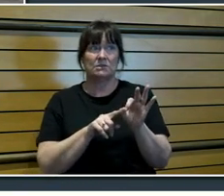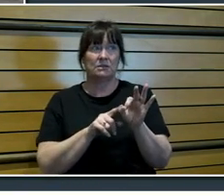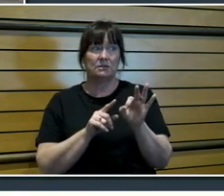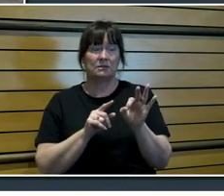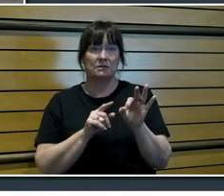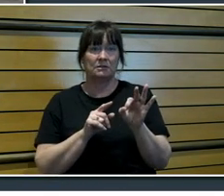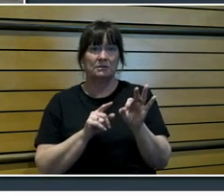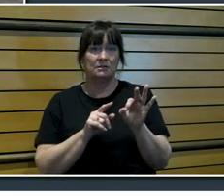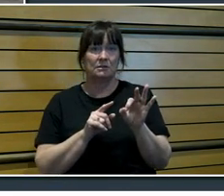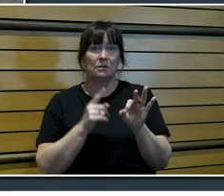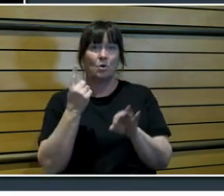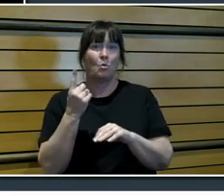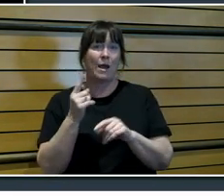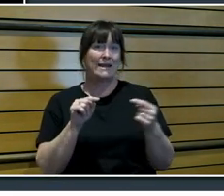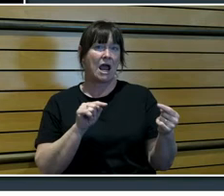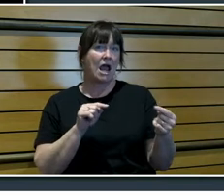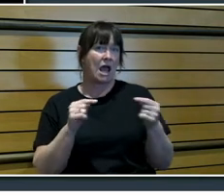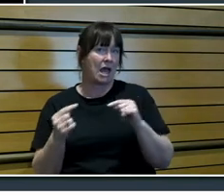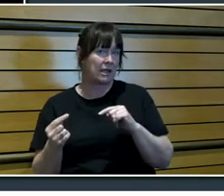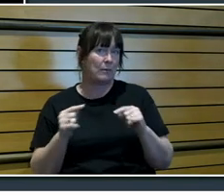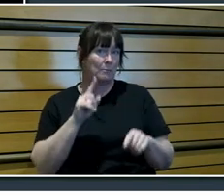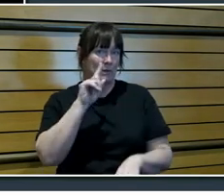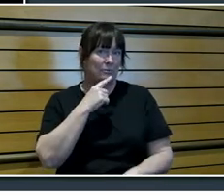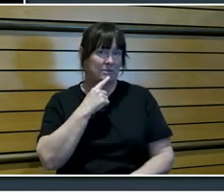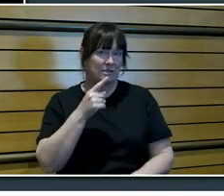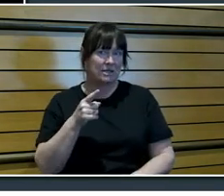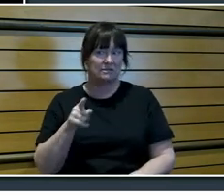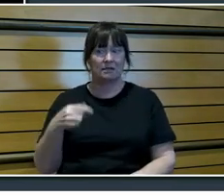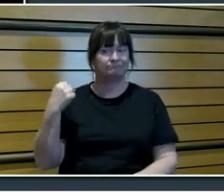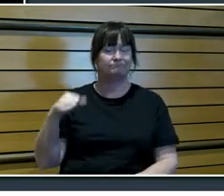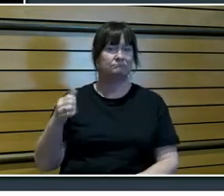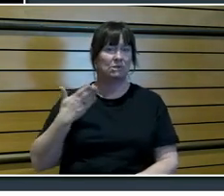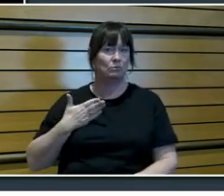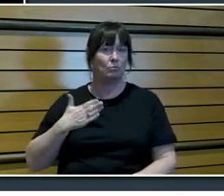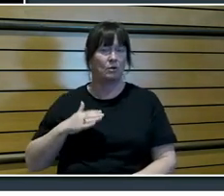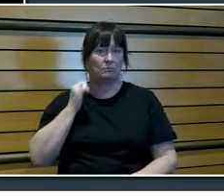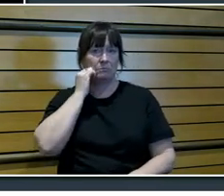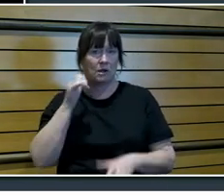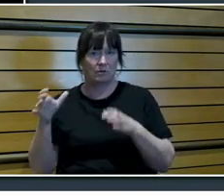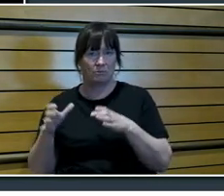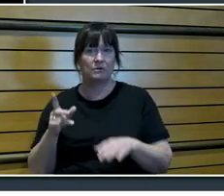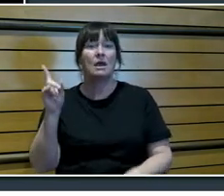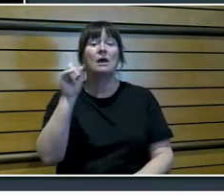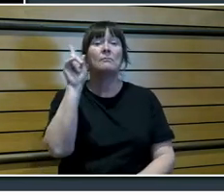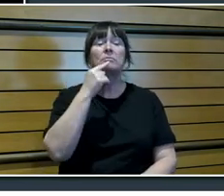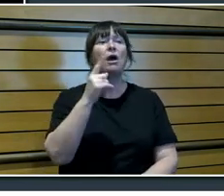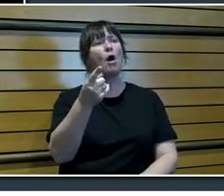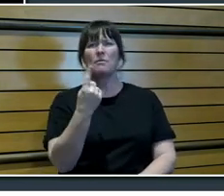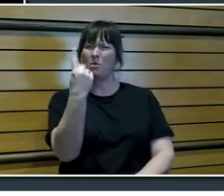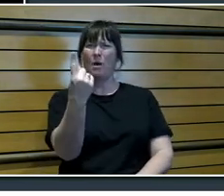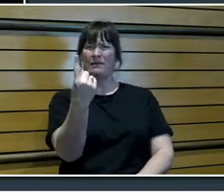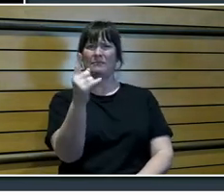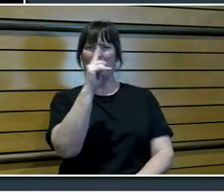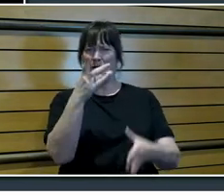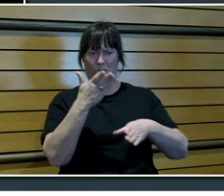Mark, one of the arguments we often hear against Māori wards is that we are all one people and why should